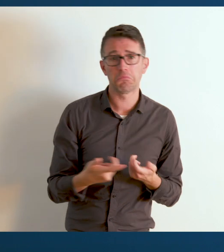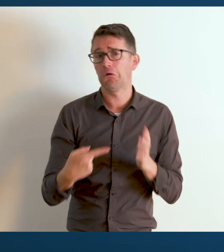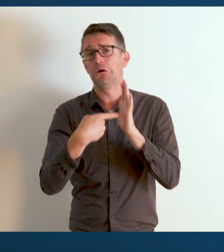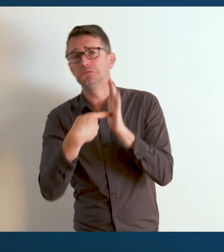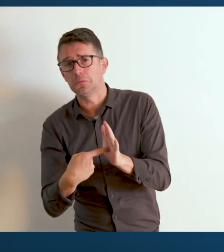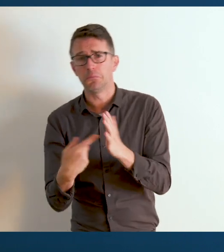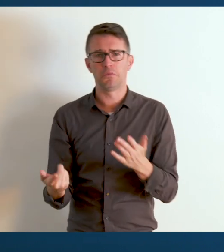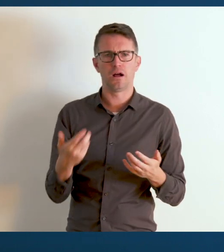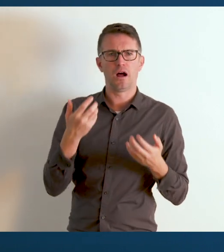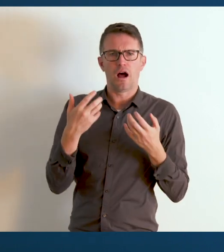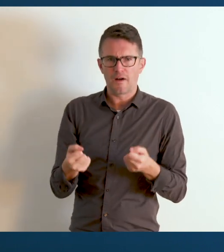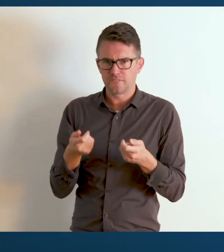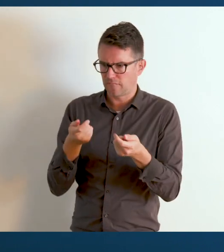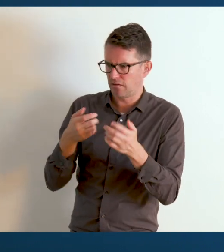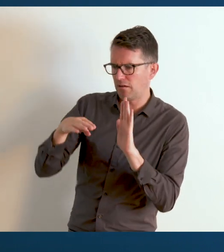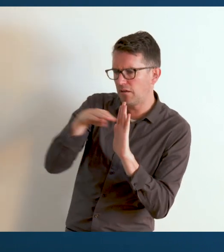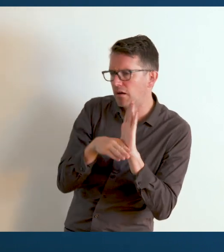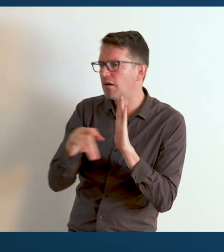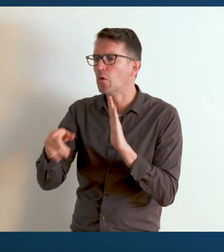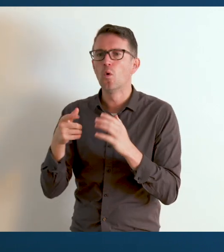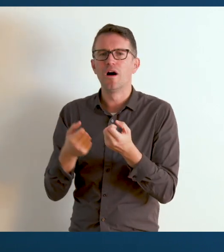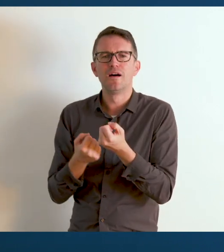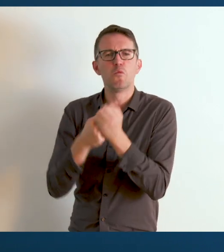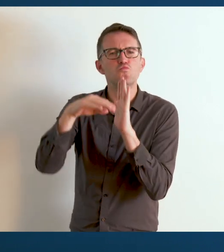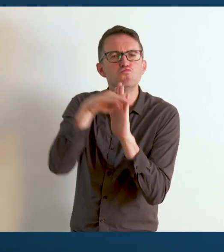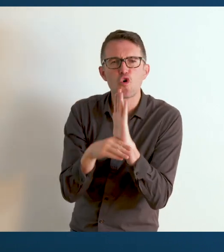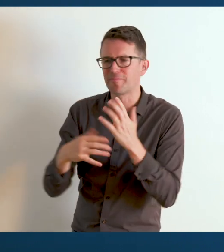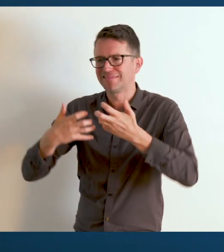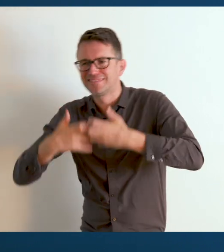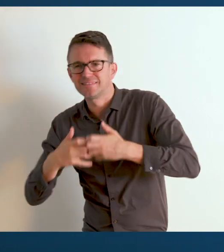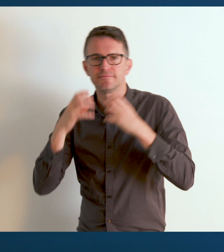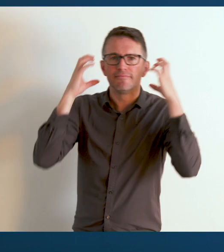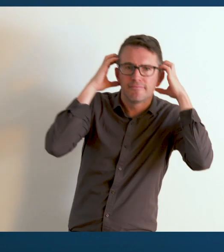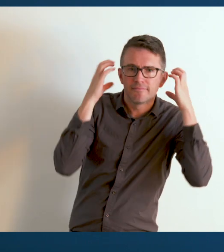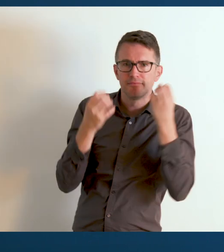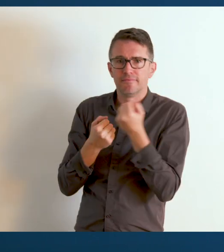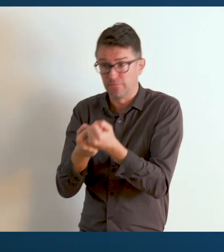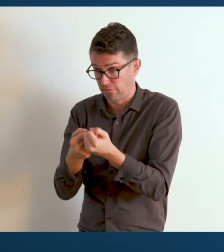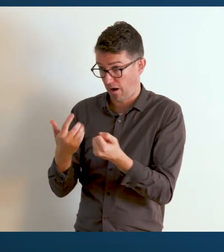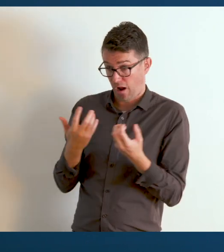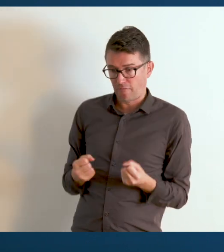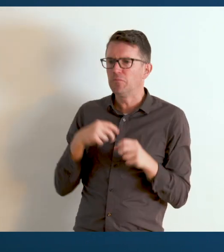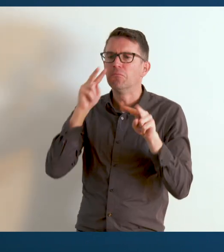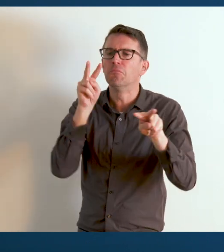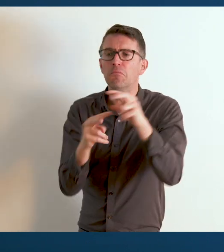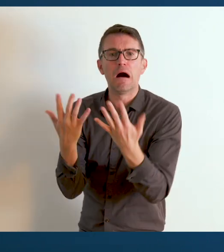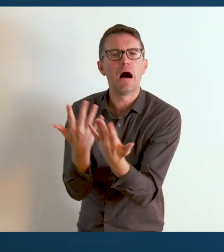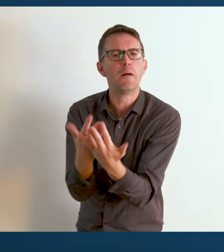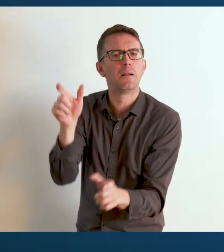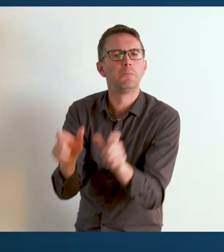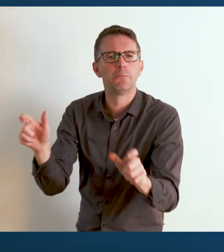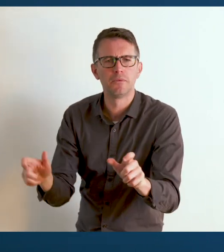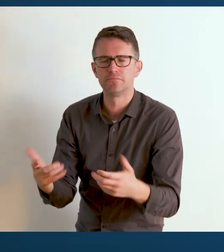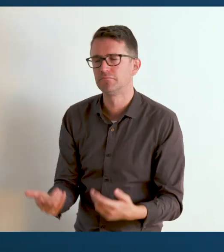example, data from assistive device programs that provide, for